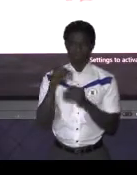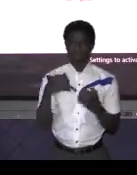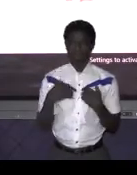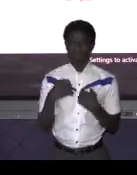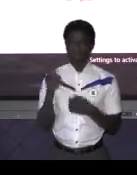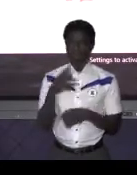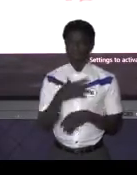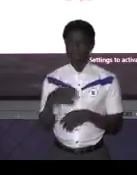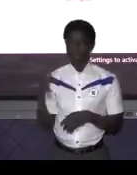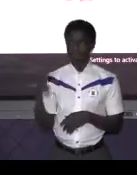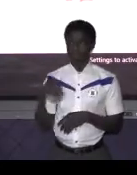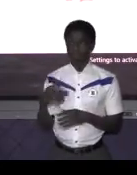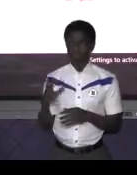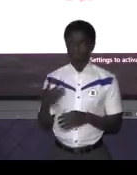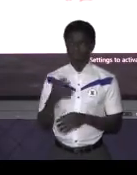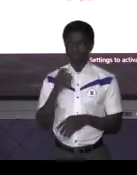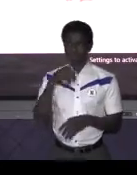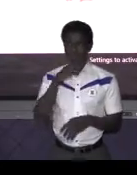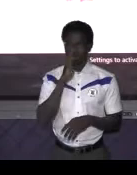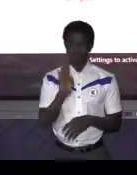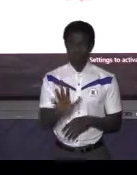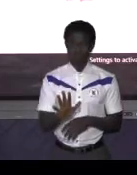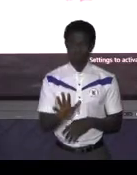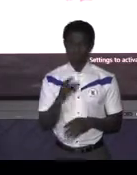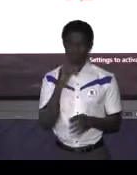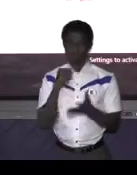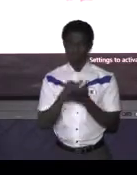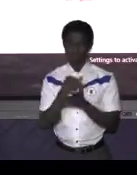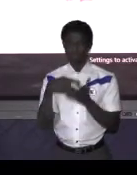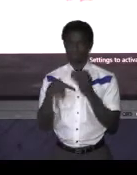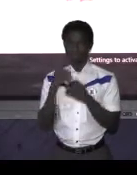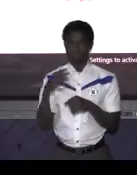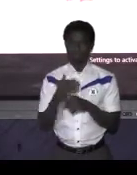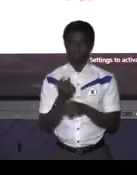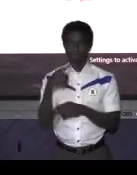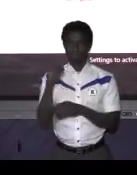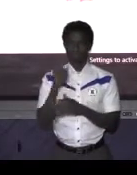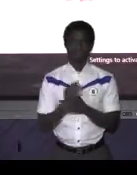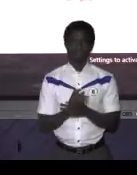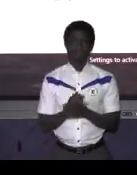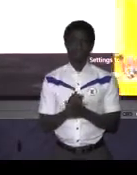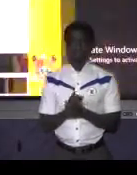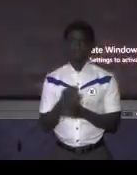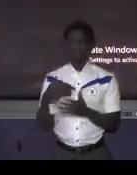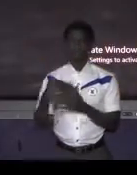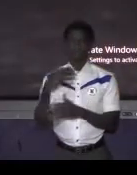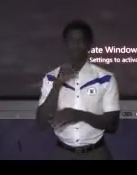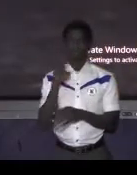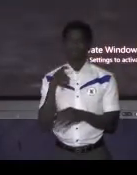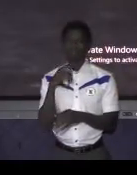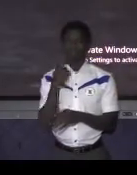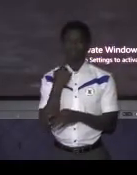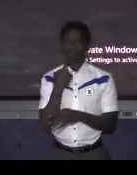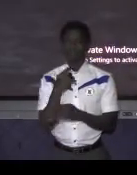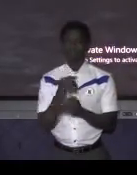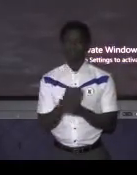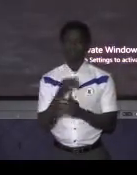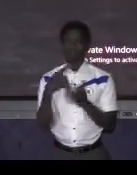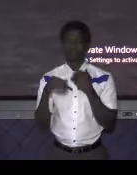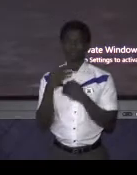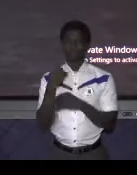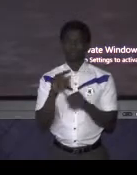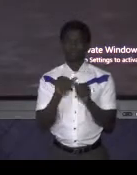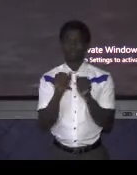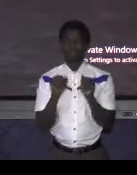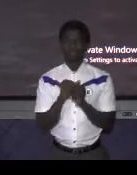13, the third one must be 5. Is that what you got? Give yourself a tick. The next question says, what is